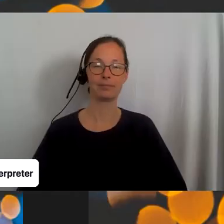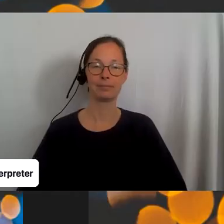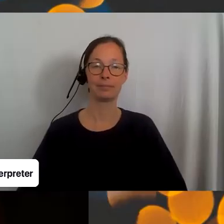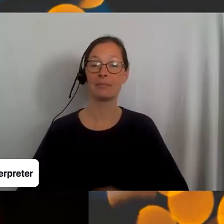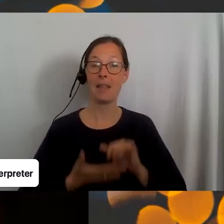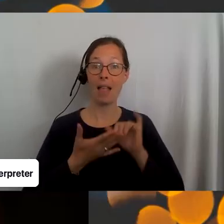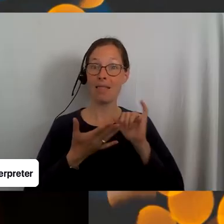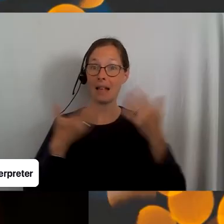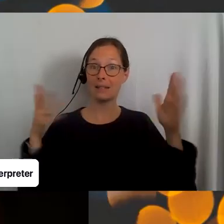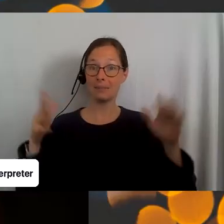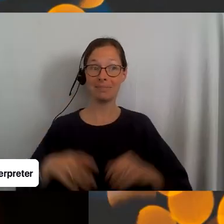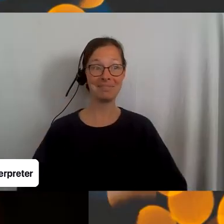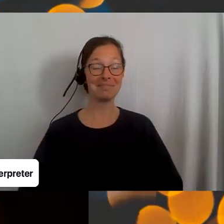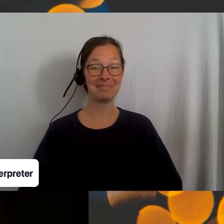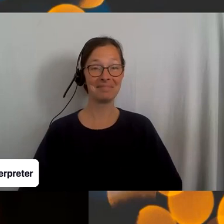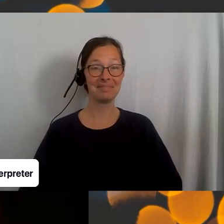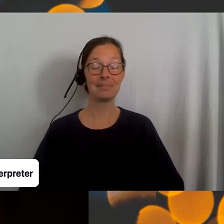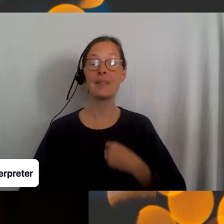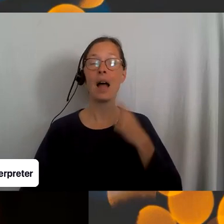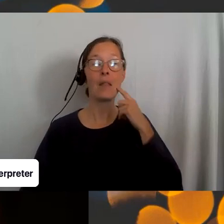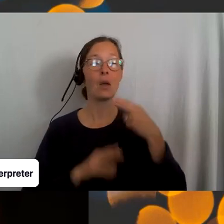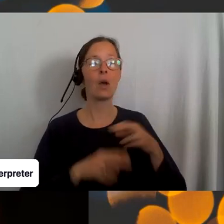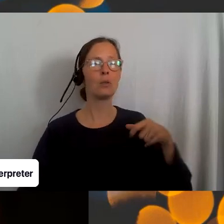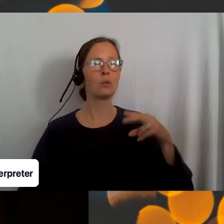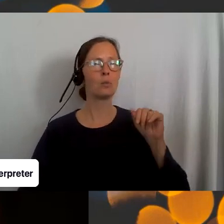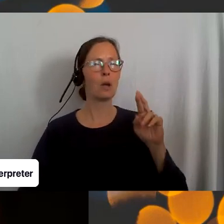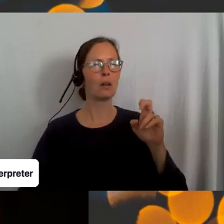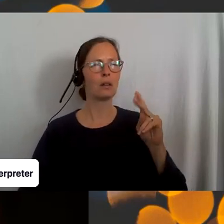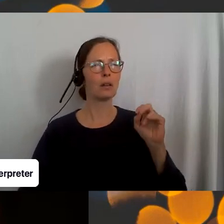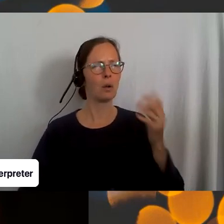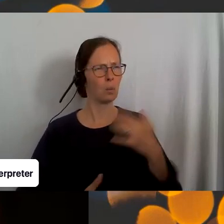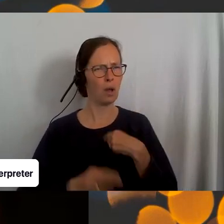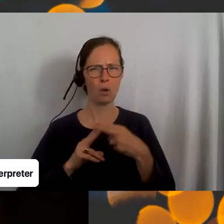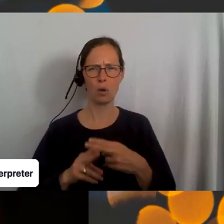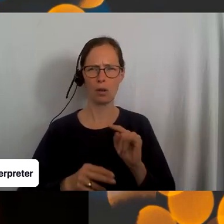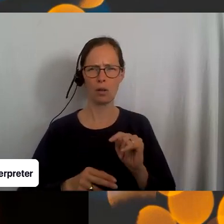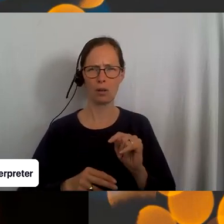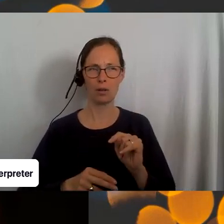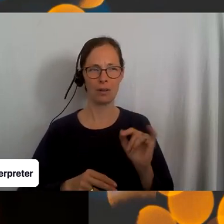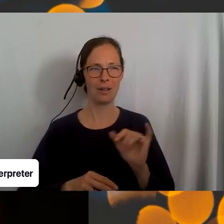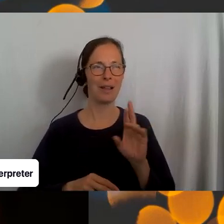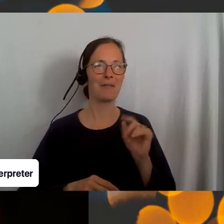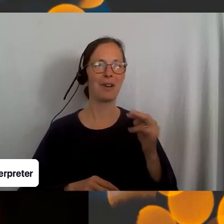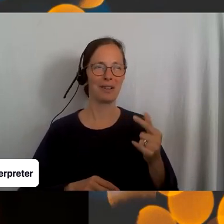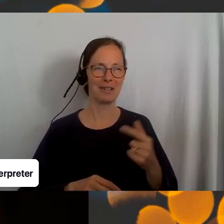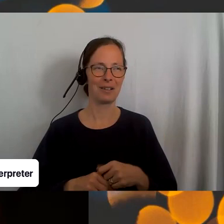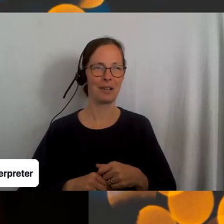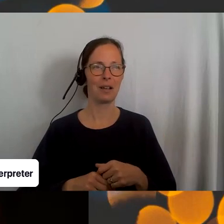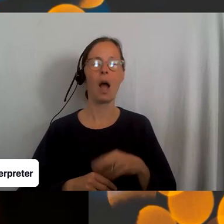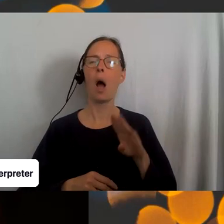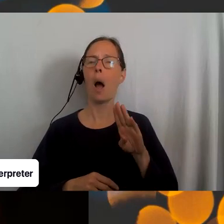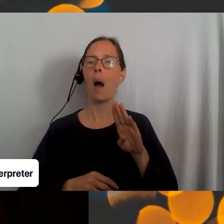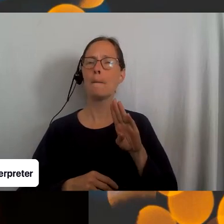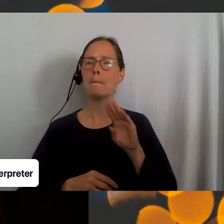And that's it. I believe it's called a square knot. What did I call it? Like frogging. A box knot. Oh, is a box